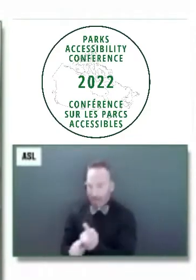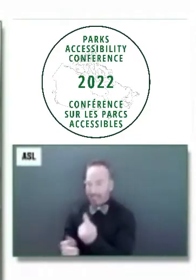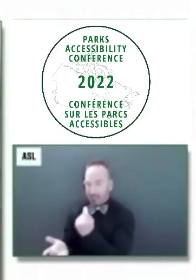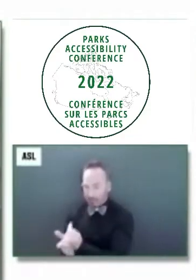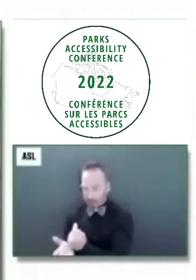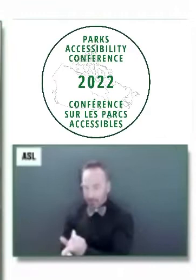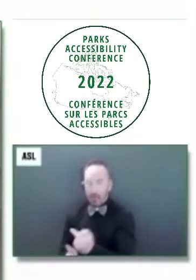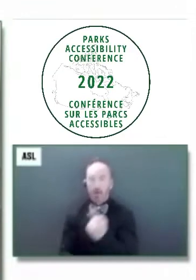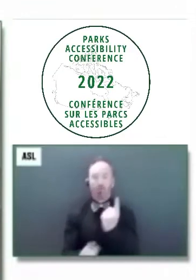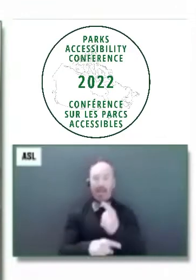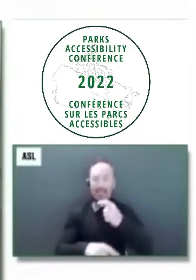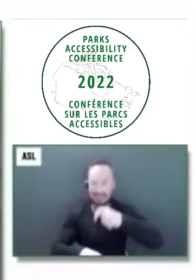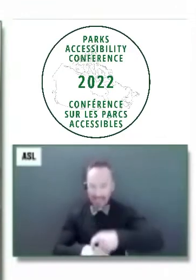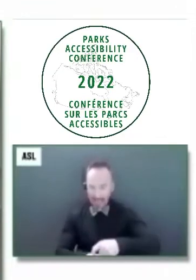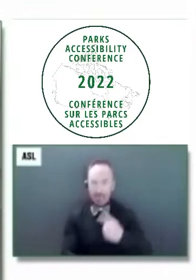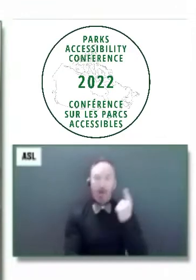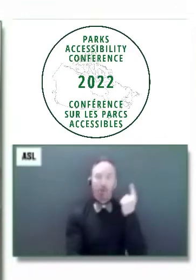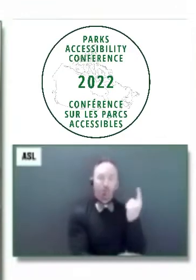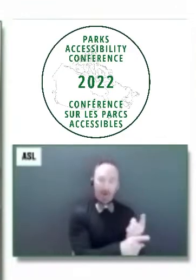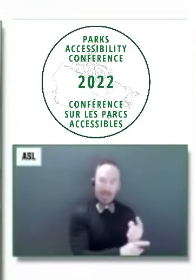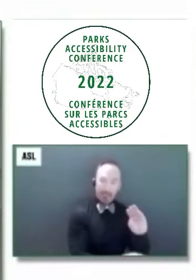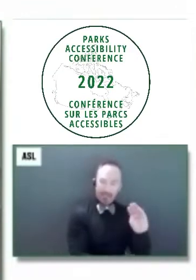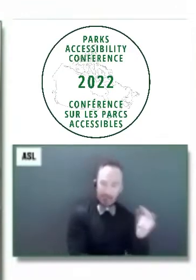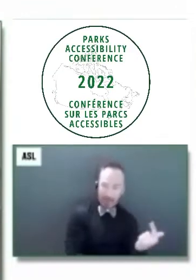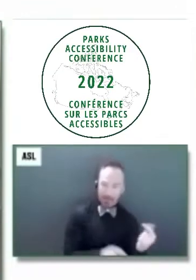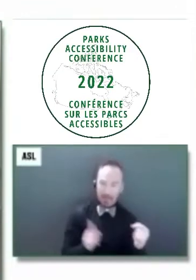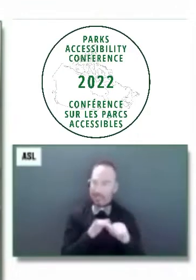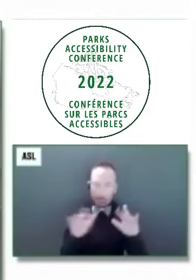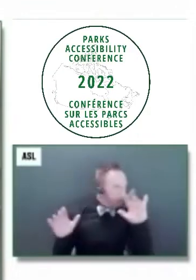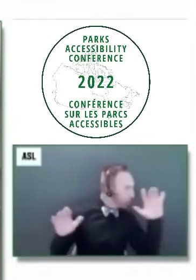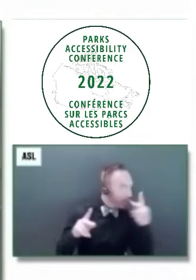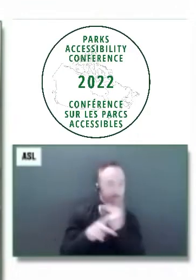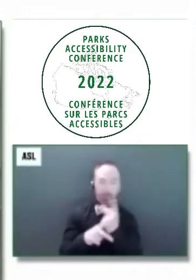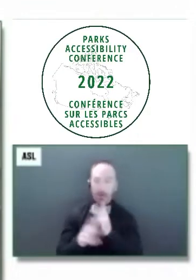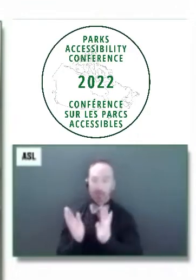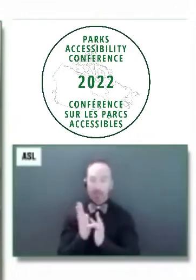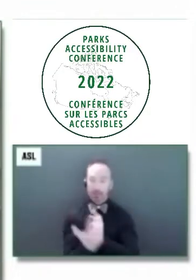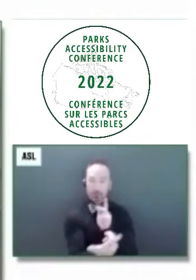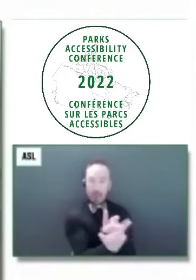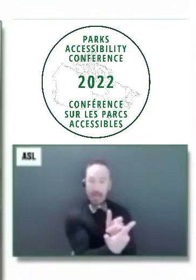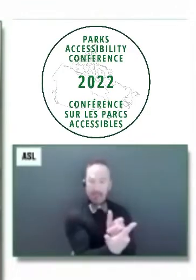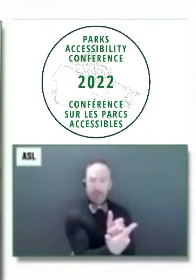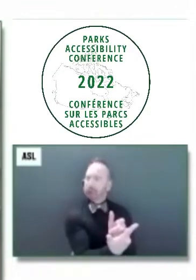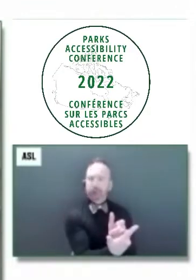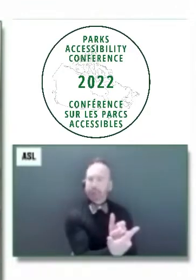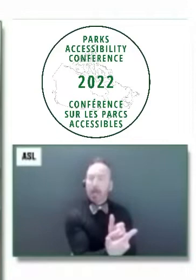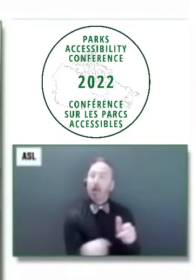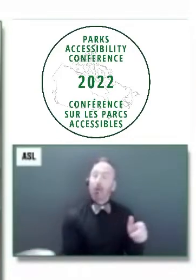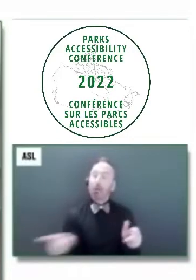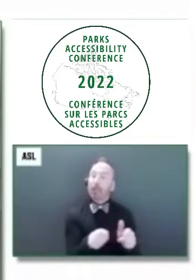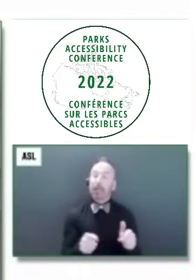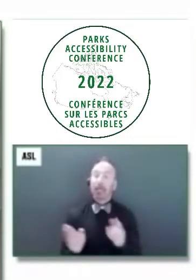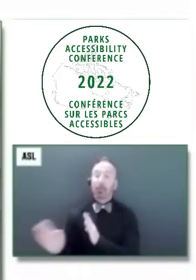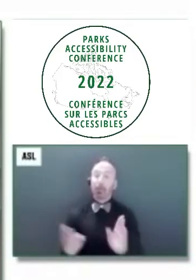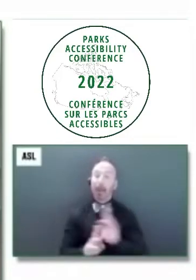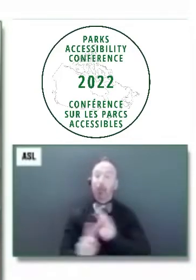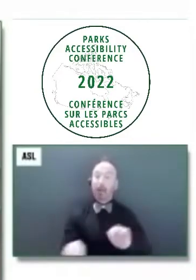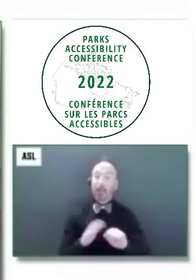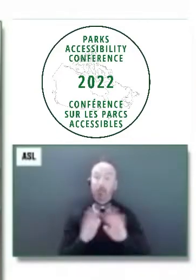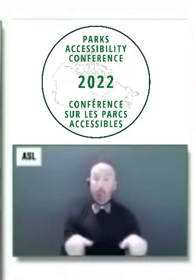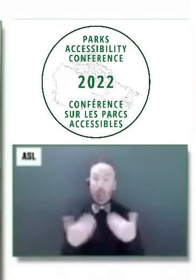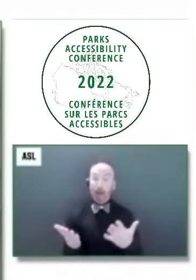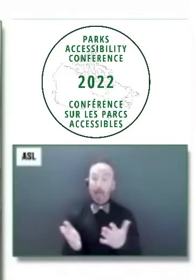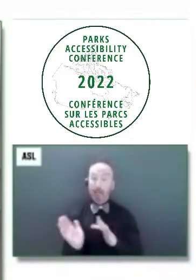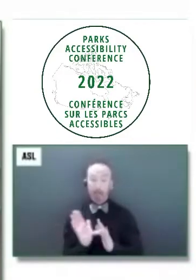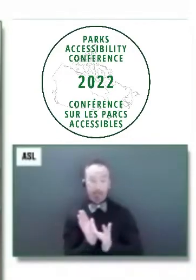mean a scramble to find the drug the patient needs. It means being prepared to provide that drug to the patient when it is